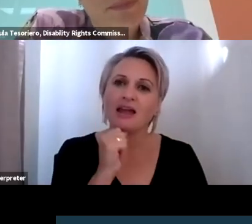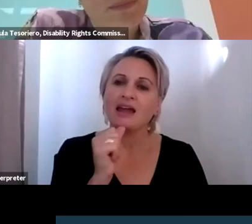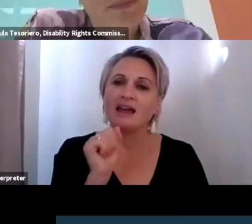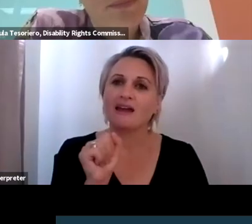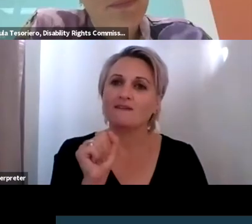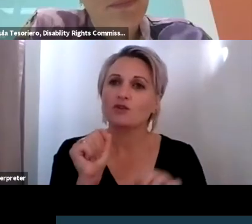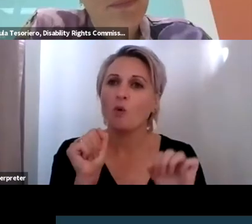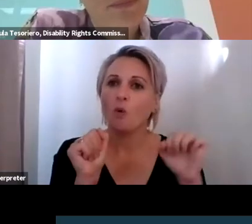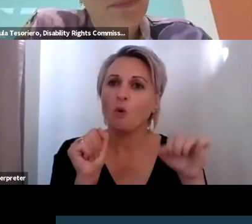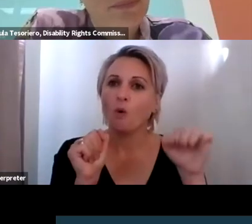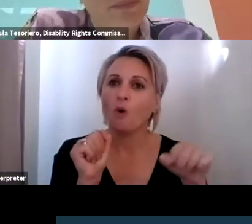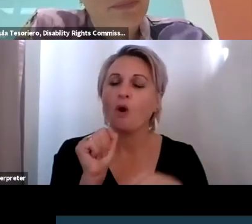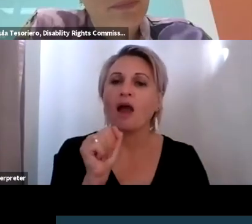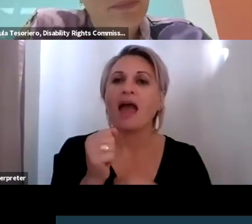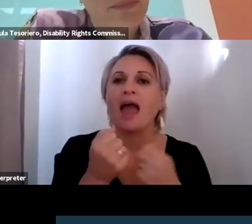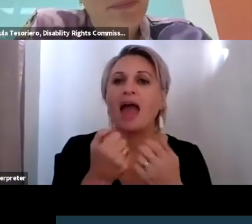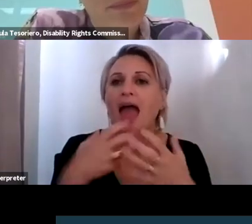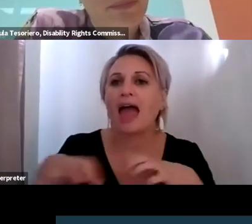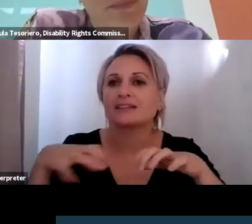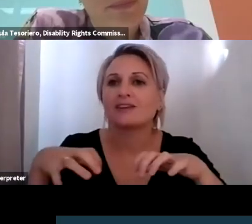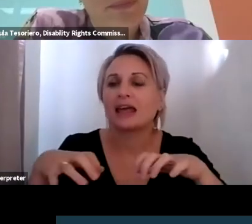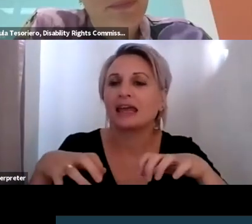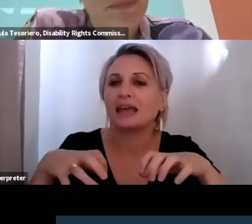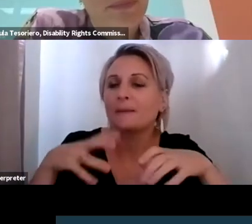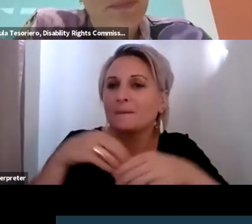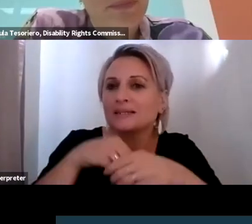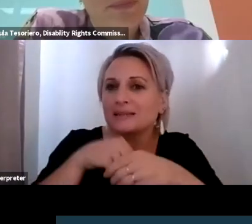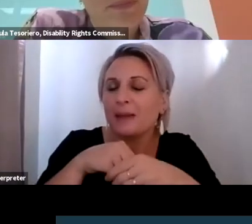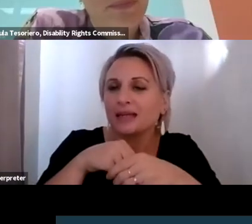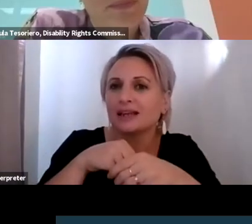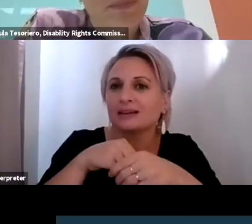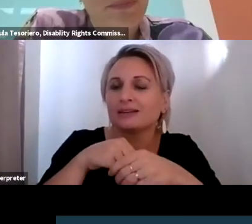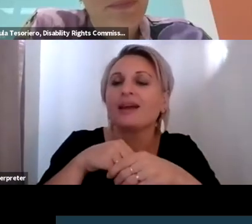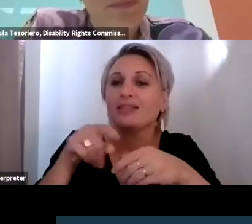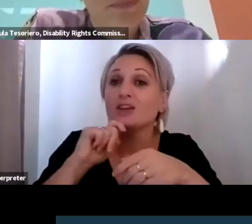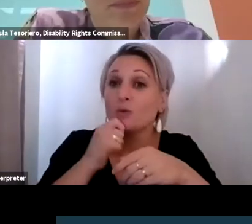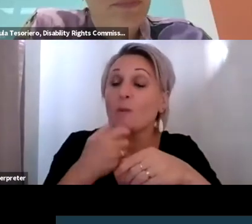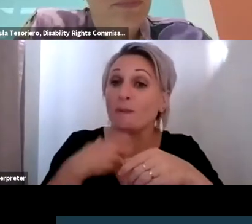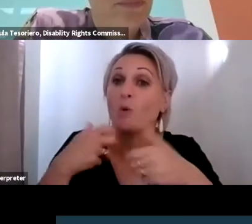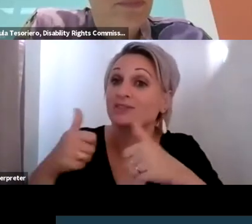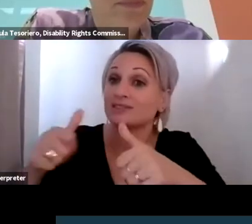know, you're probably far more likely to be successful and have more fun along the way. Mm-hmm.